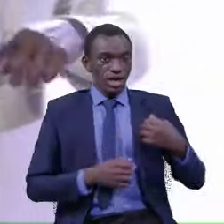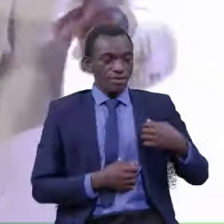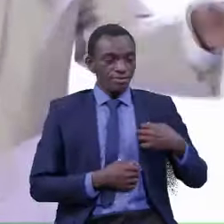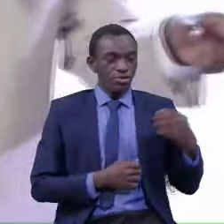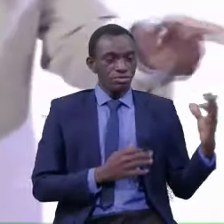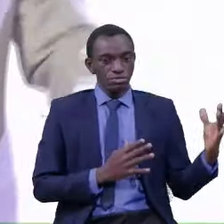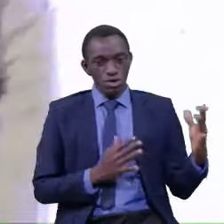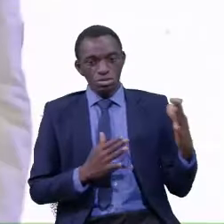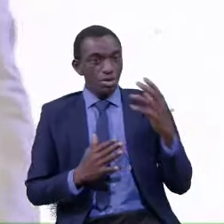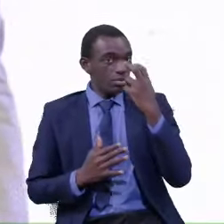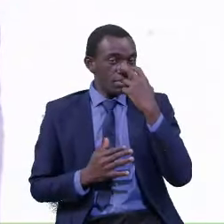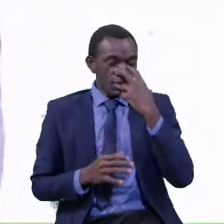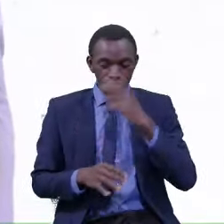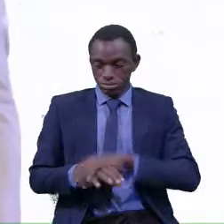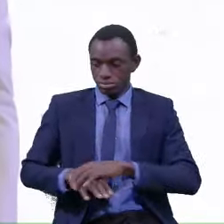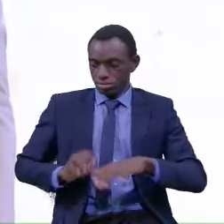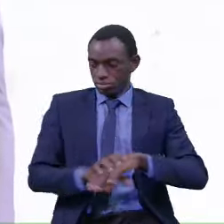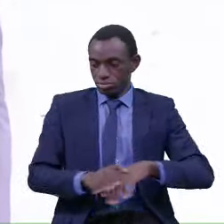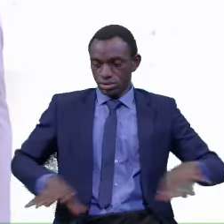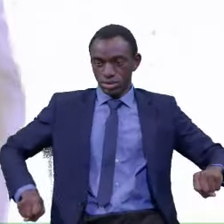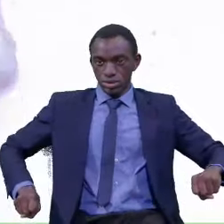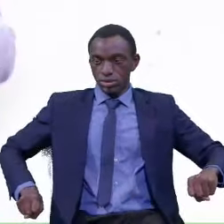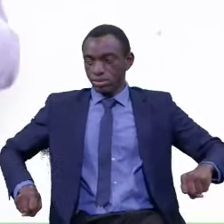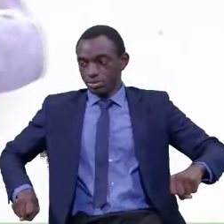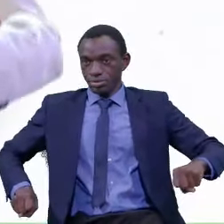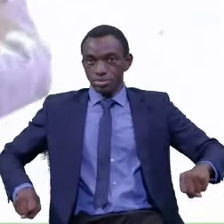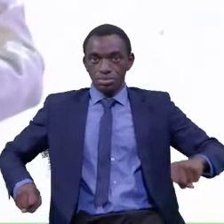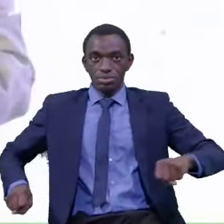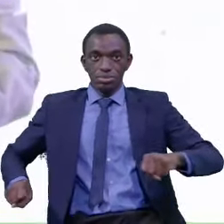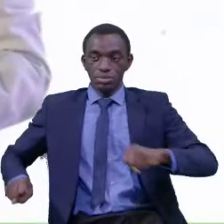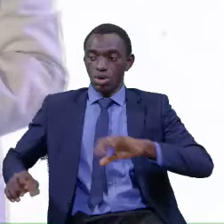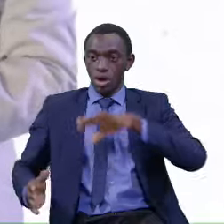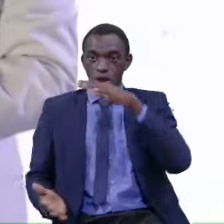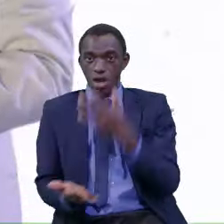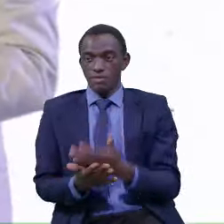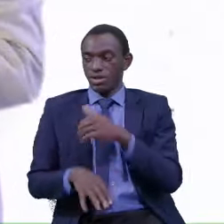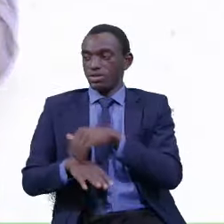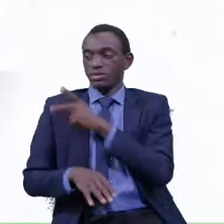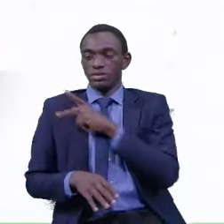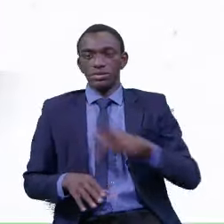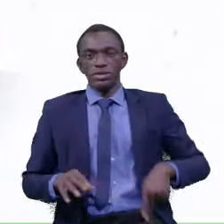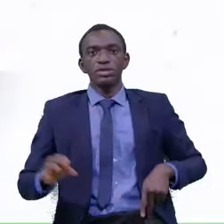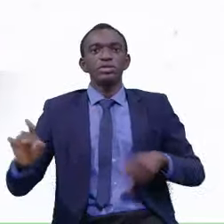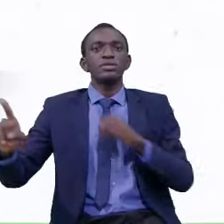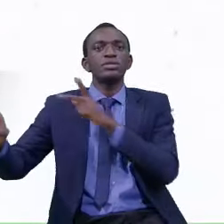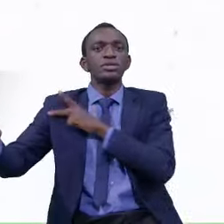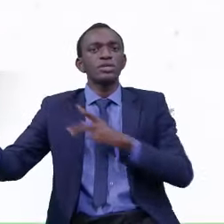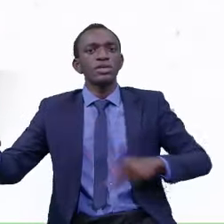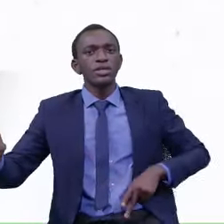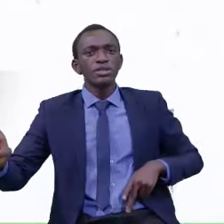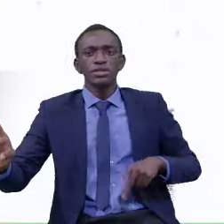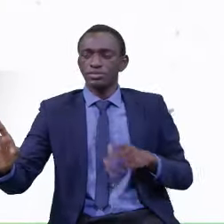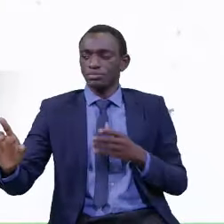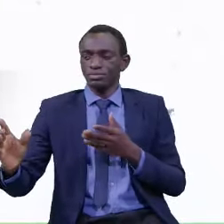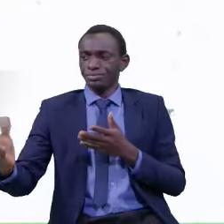that's the man, the king, that they were looking for, really. And he said, Lord, open